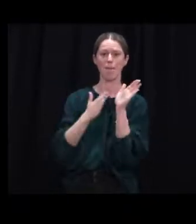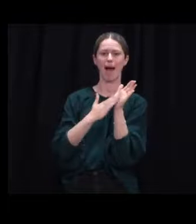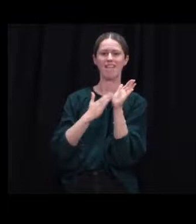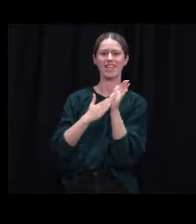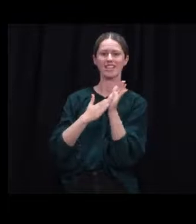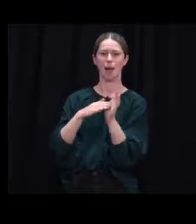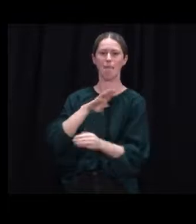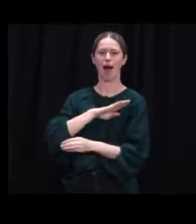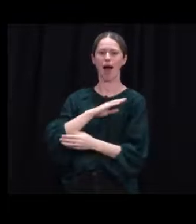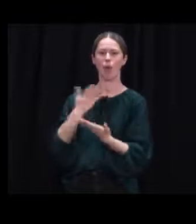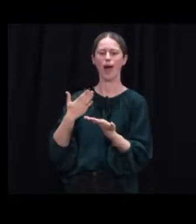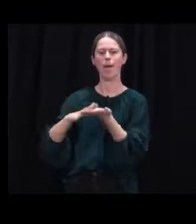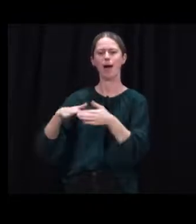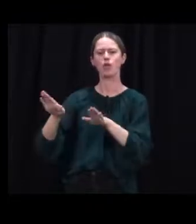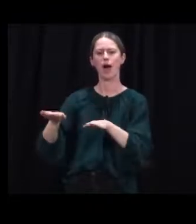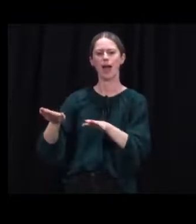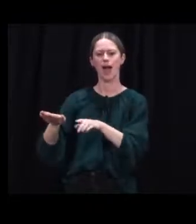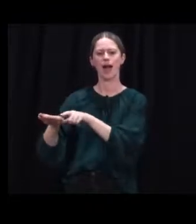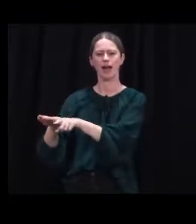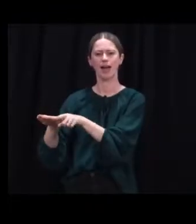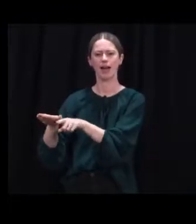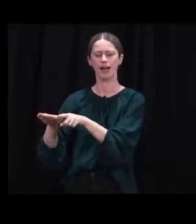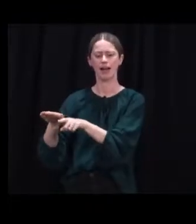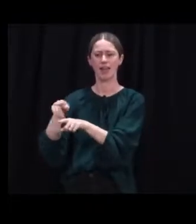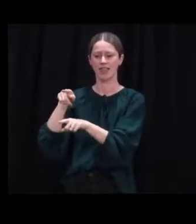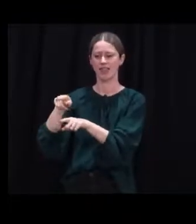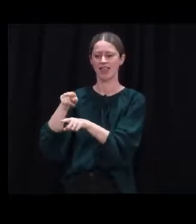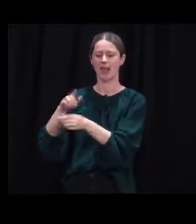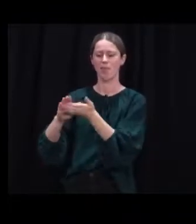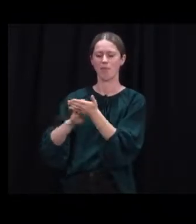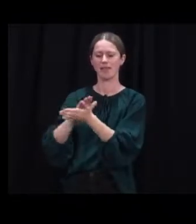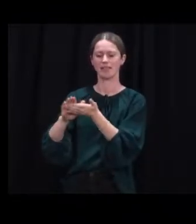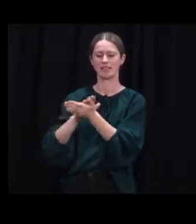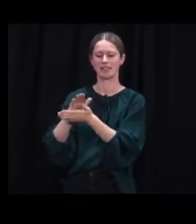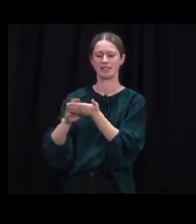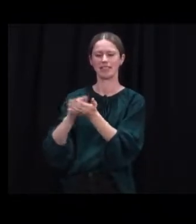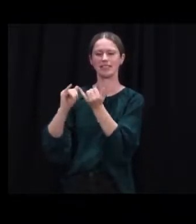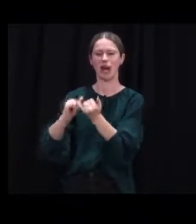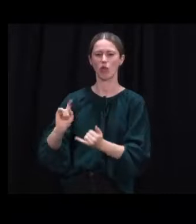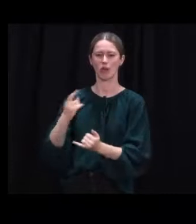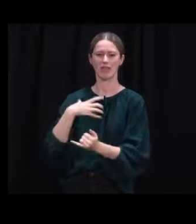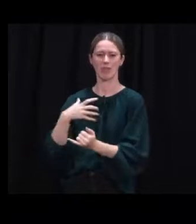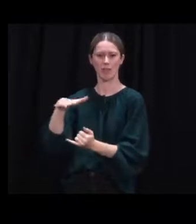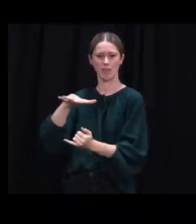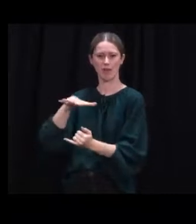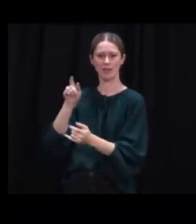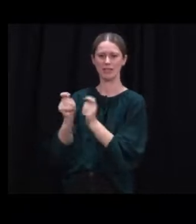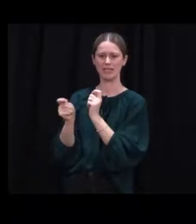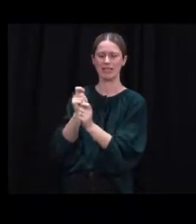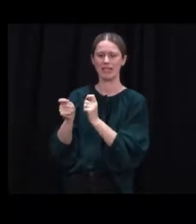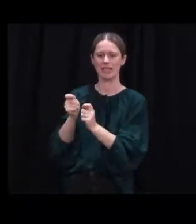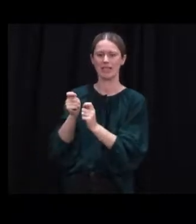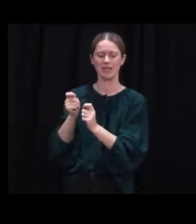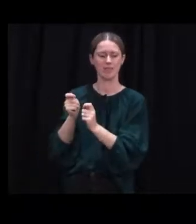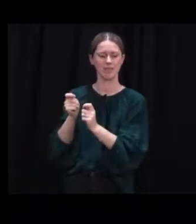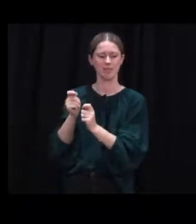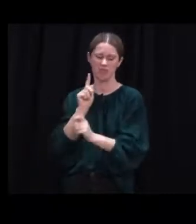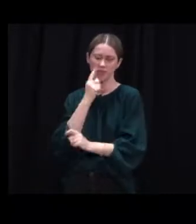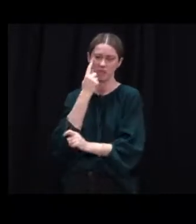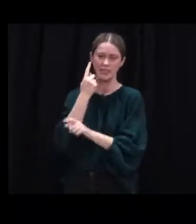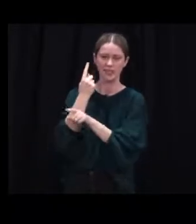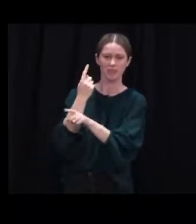larger clusters. There's a new pop-up testing centre today in Mountford Park in Manurewa, and that